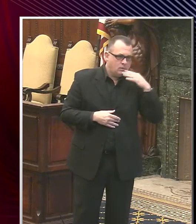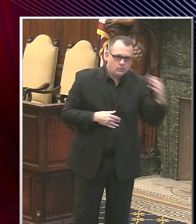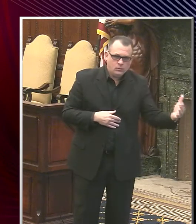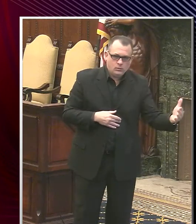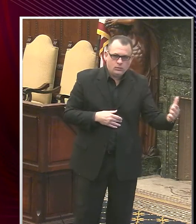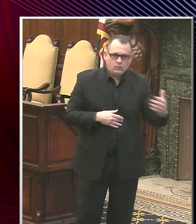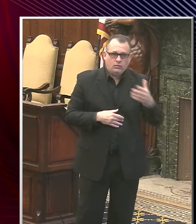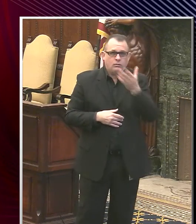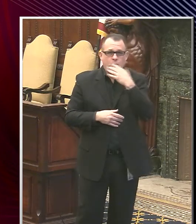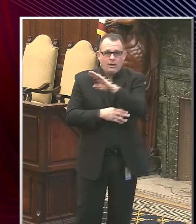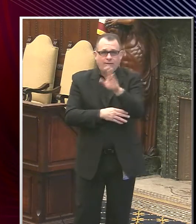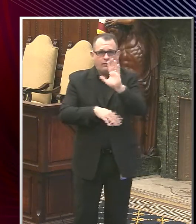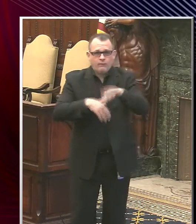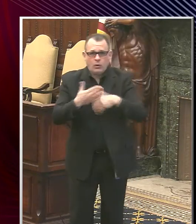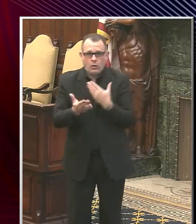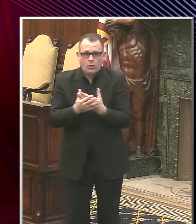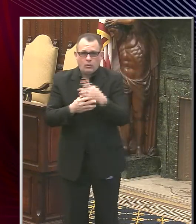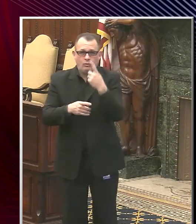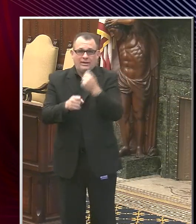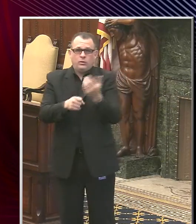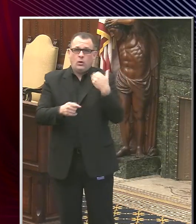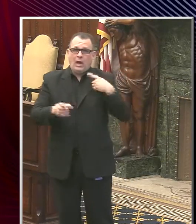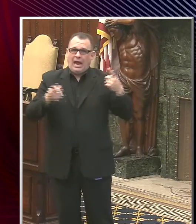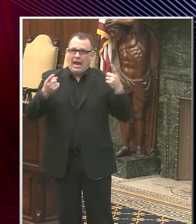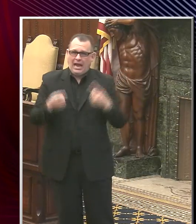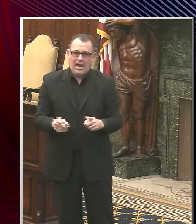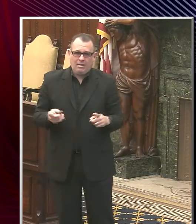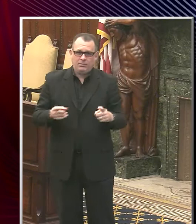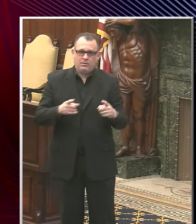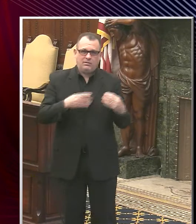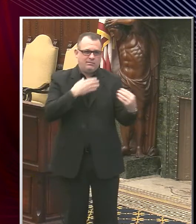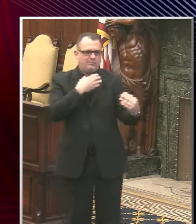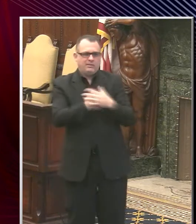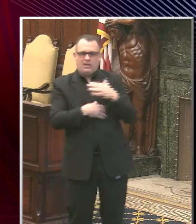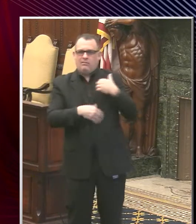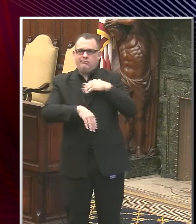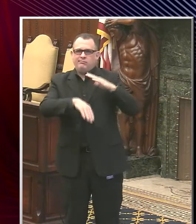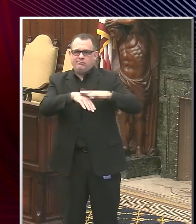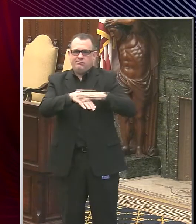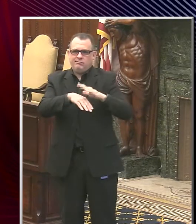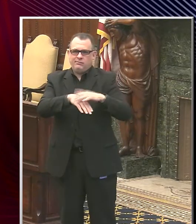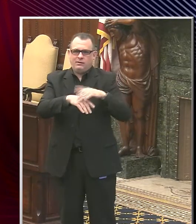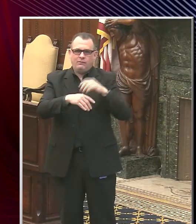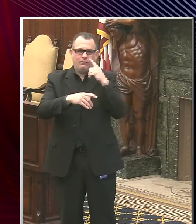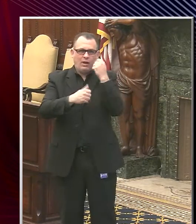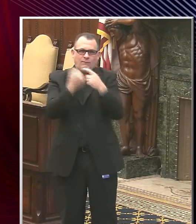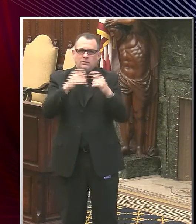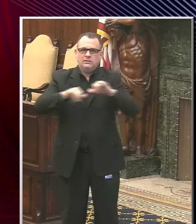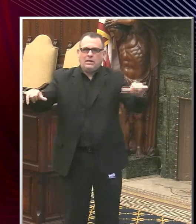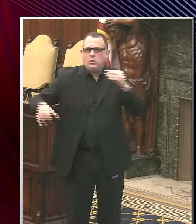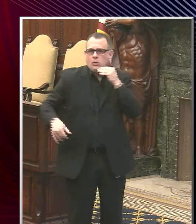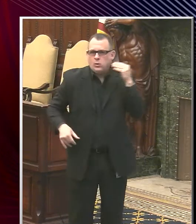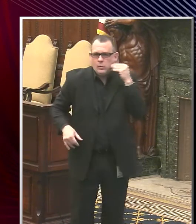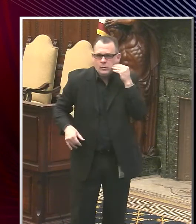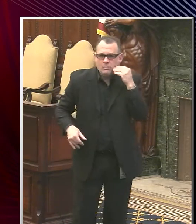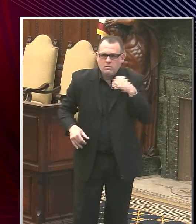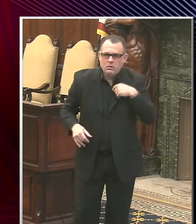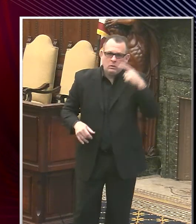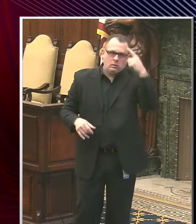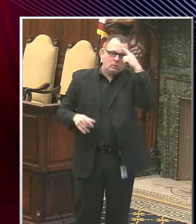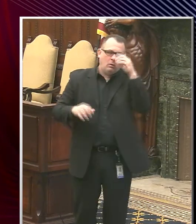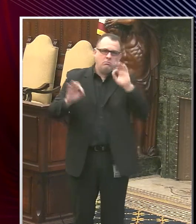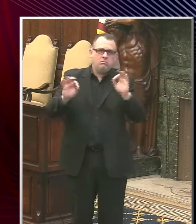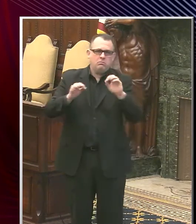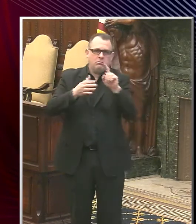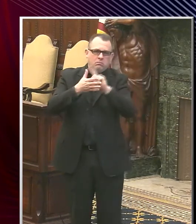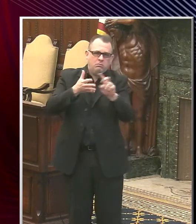all. 1 year ago, we were advised that we were safer at home. We thought it would be weeks, then we thought